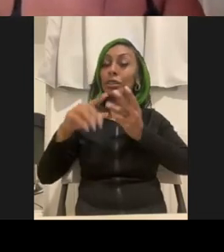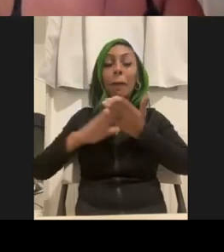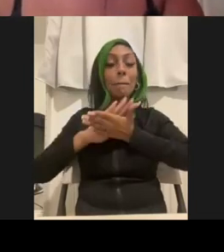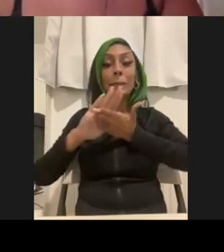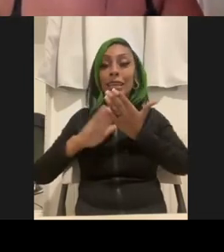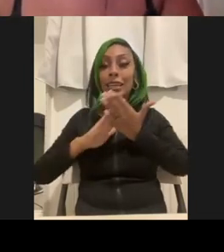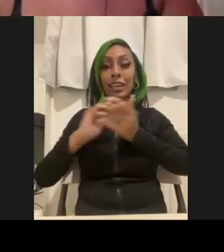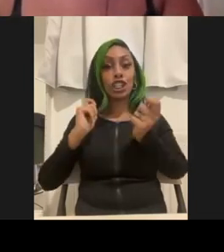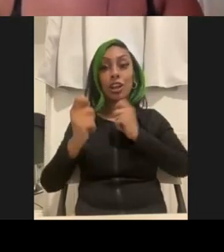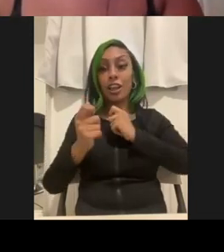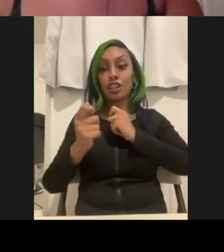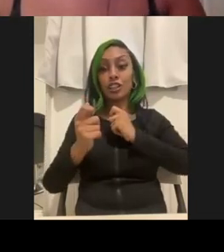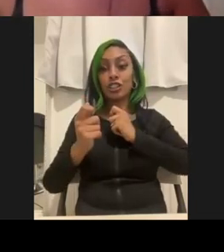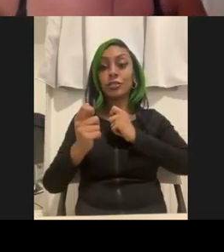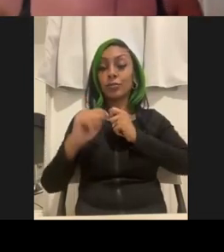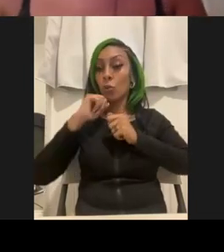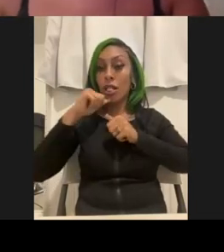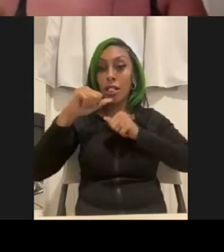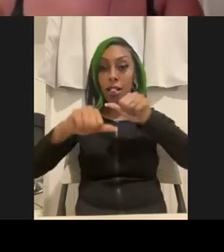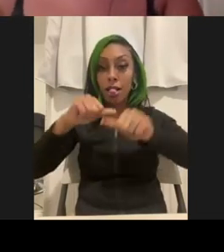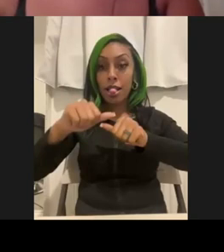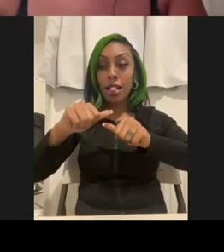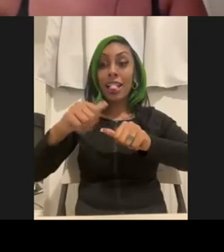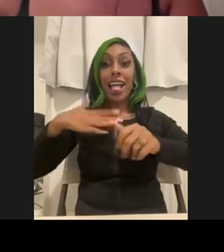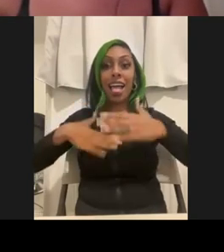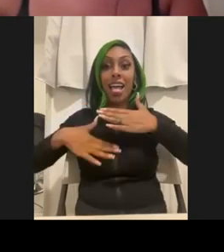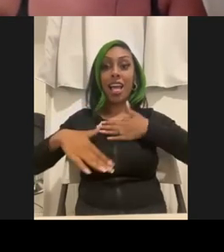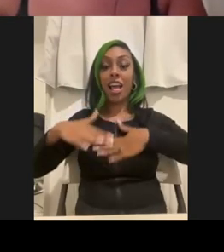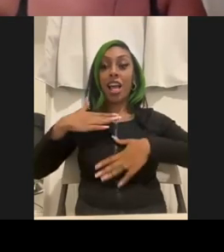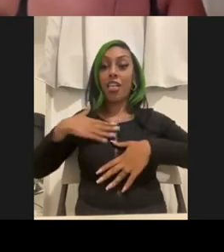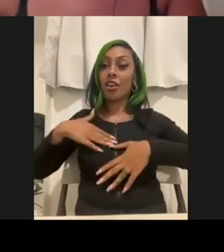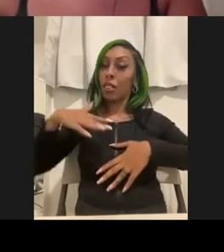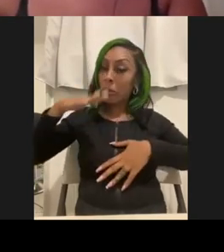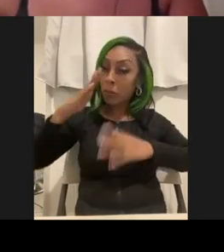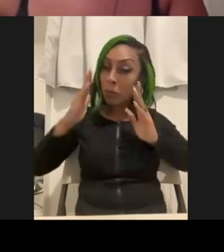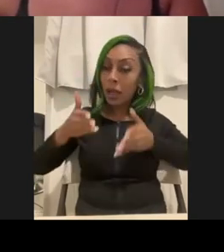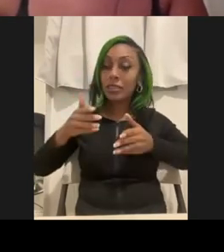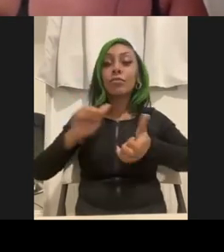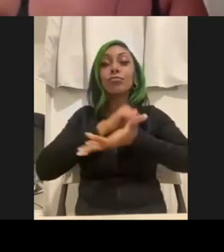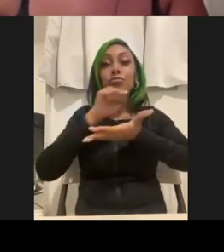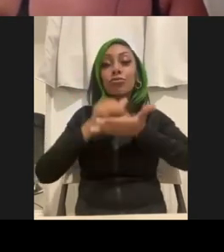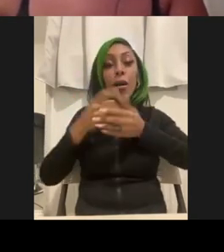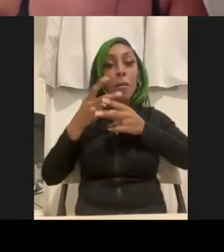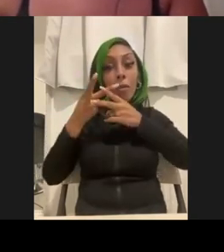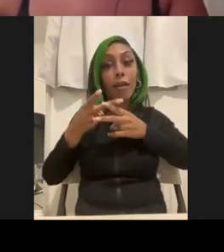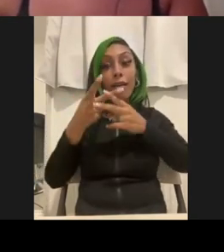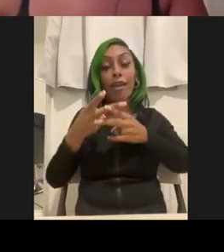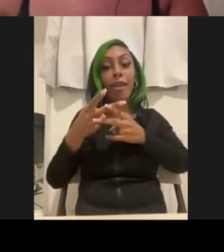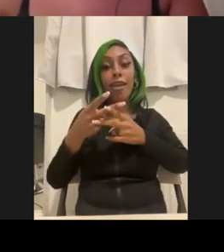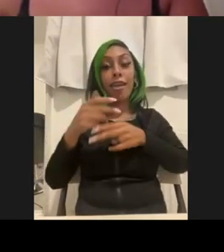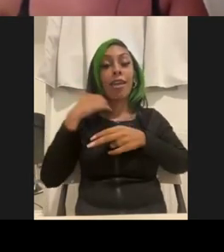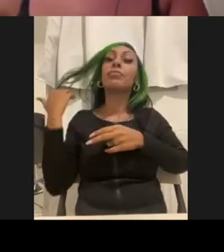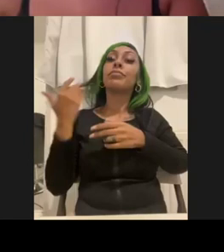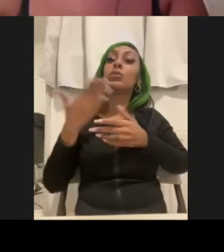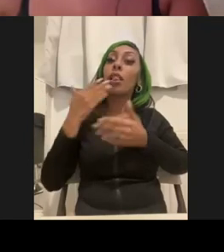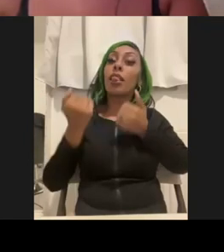There is consequently an ethical requirement to take proper care of the contributions they give us and do them justice